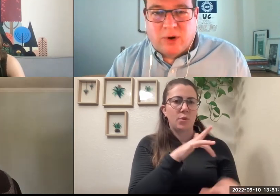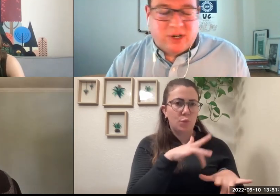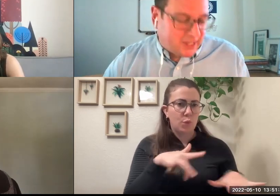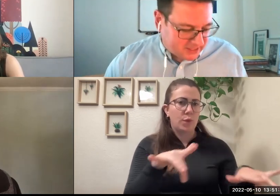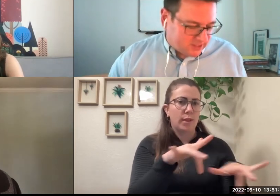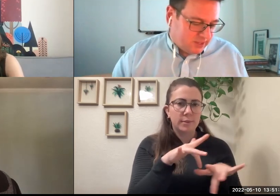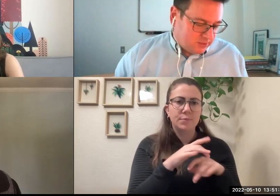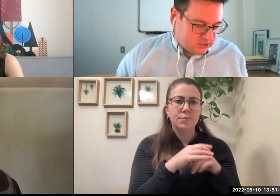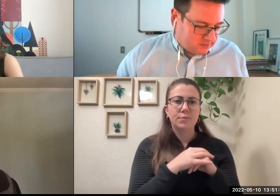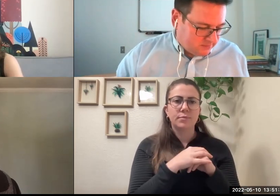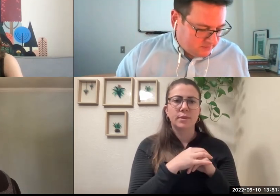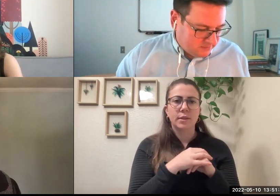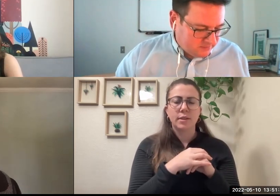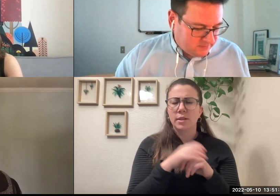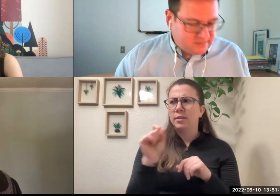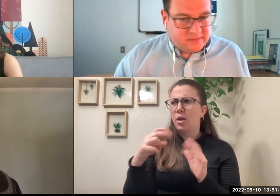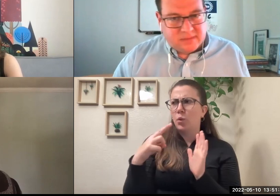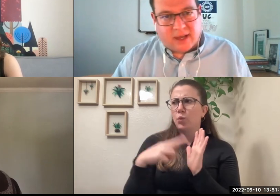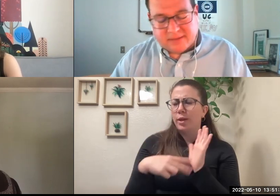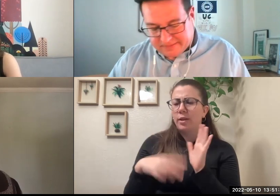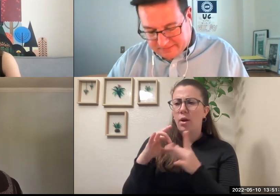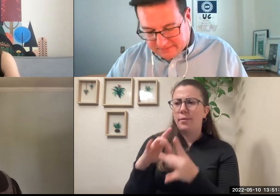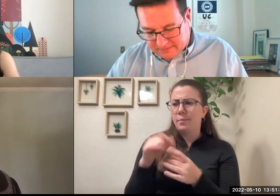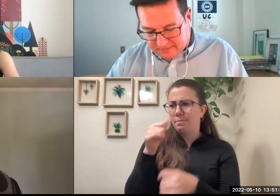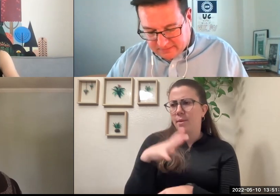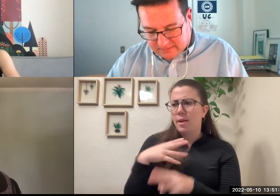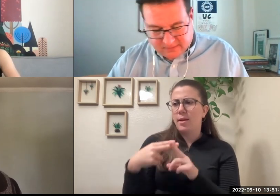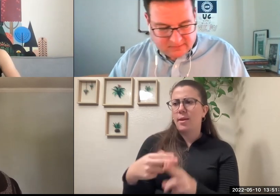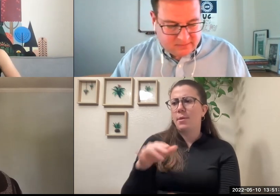read up more on Yablonsky. It's a great question. Yeah. He's really interesting. He's really great.